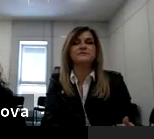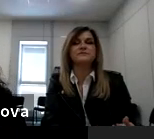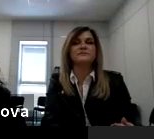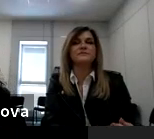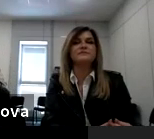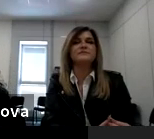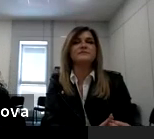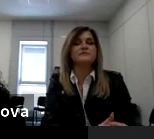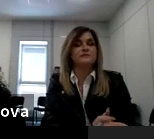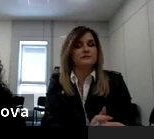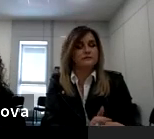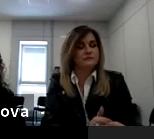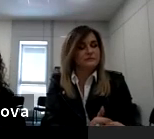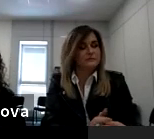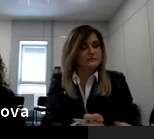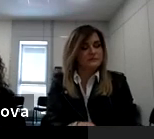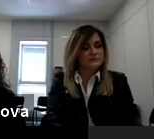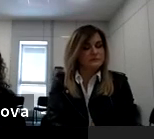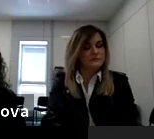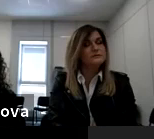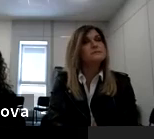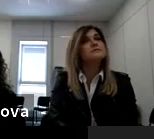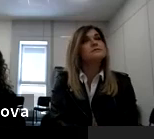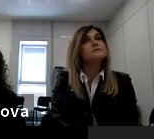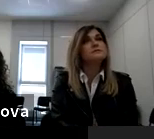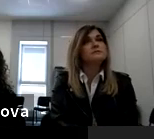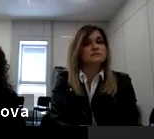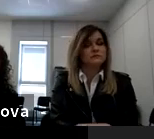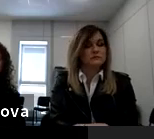is recessed in ground luminaire, Integround.